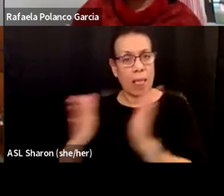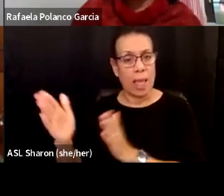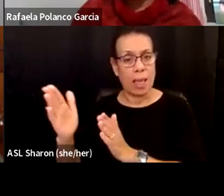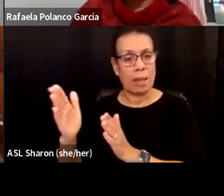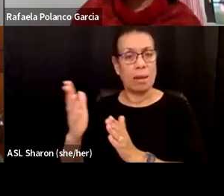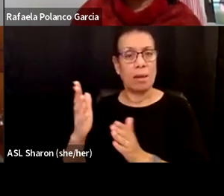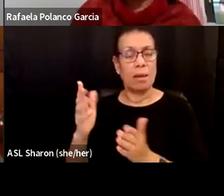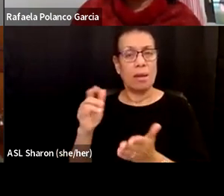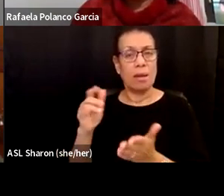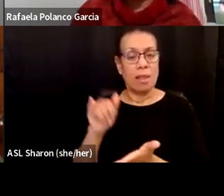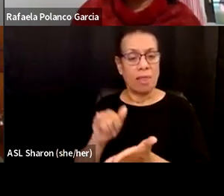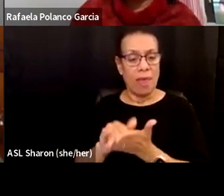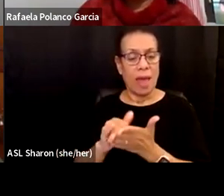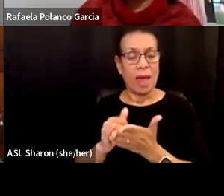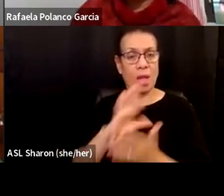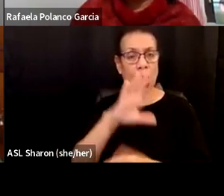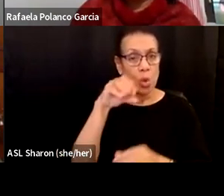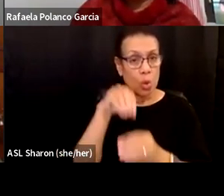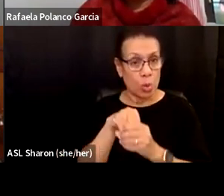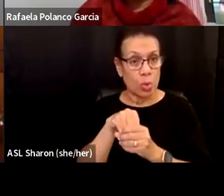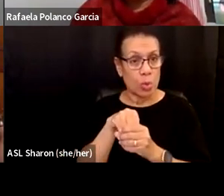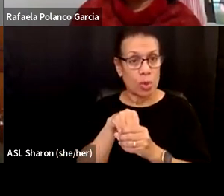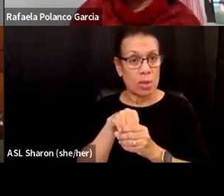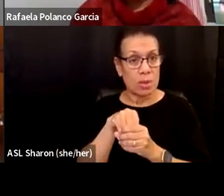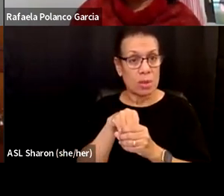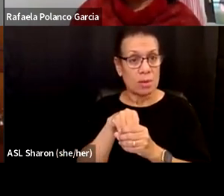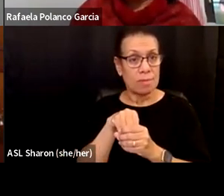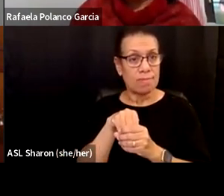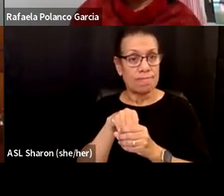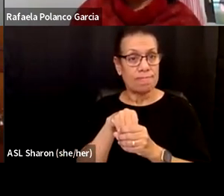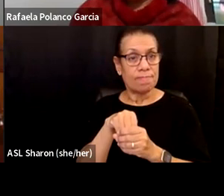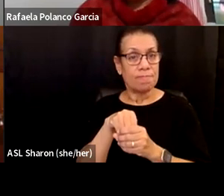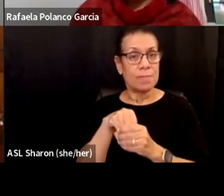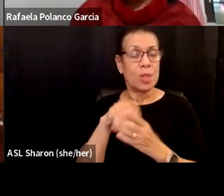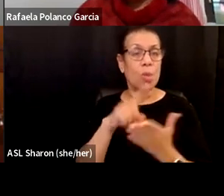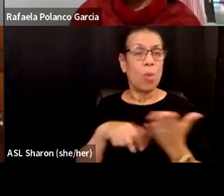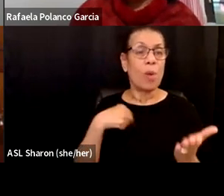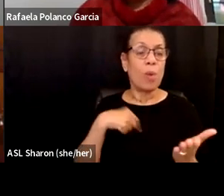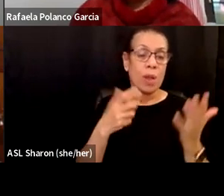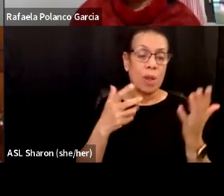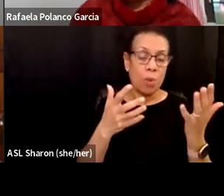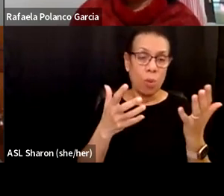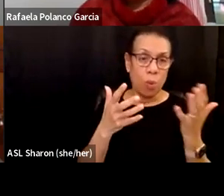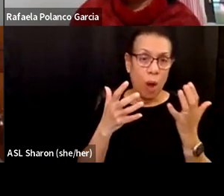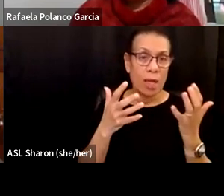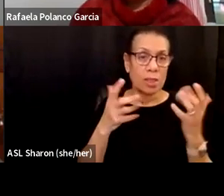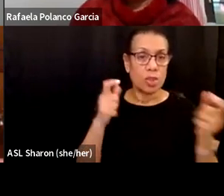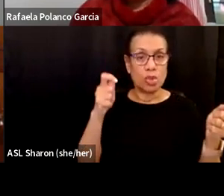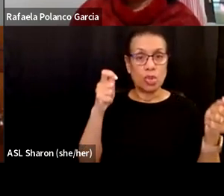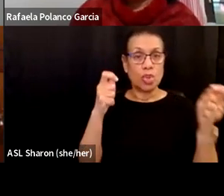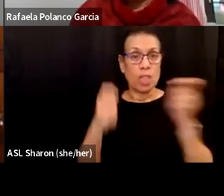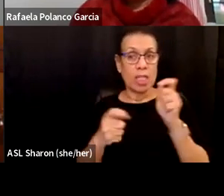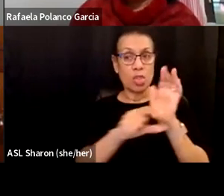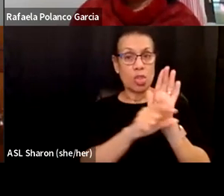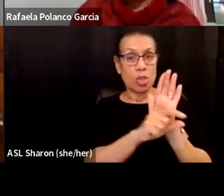really takes into the consideration are um wanting to reconfigure grades